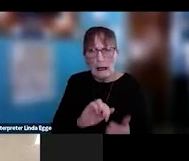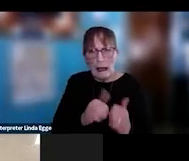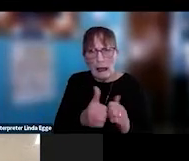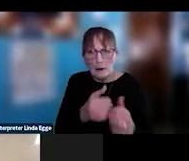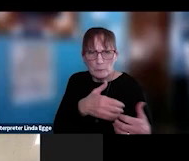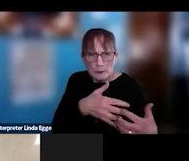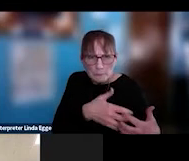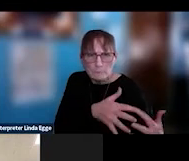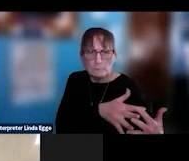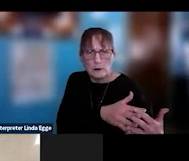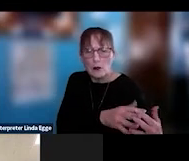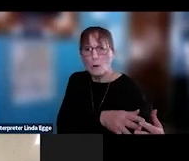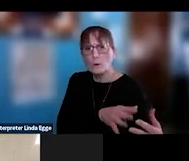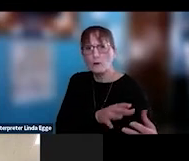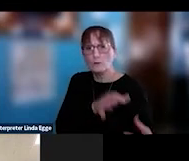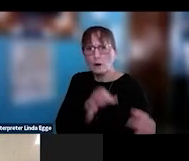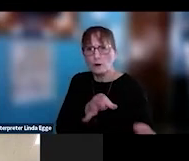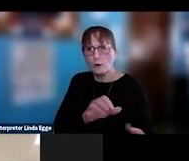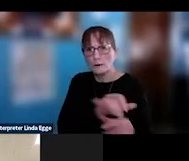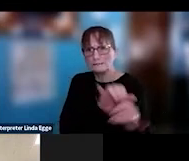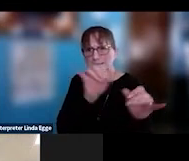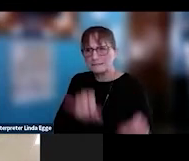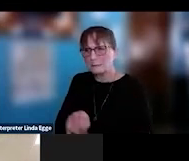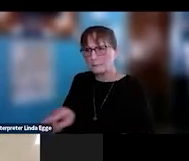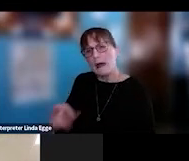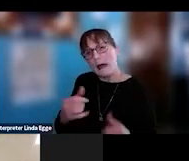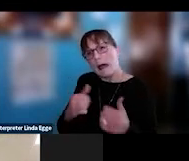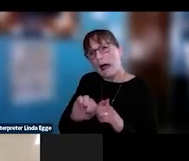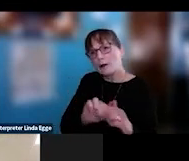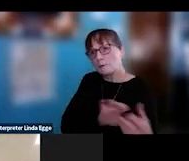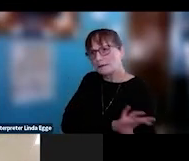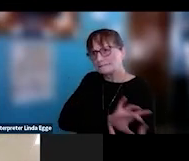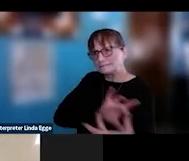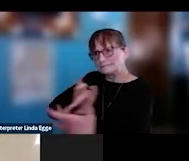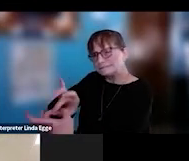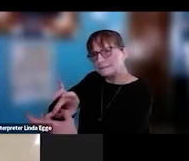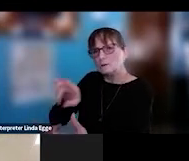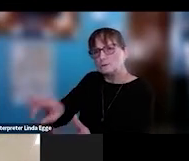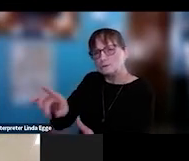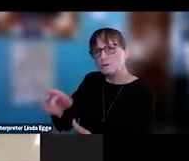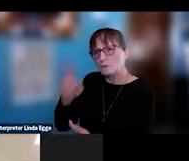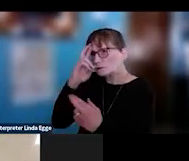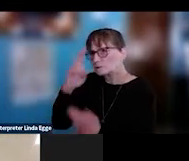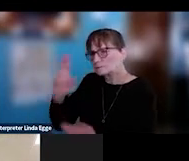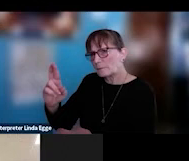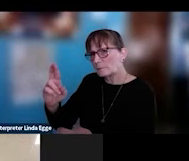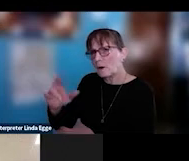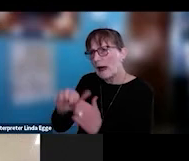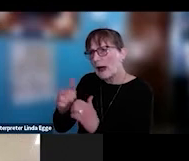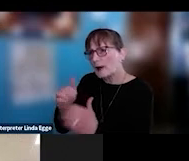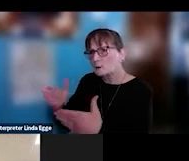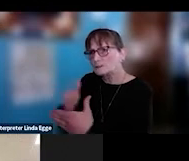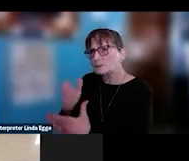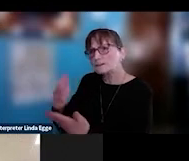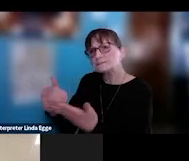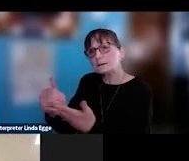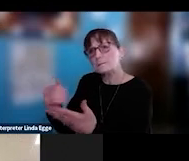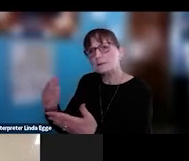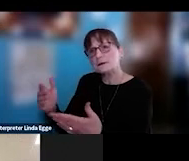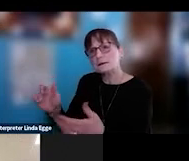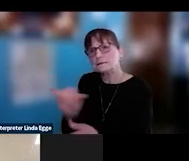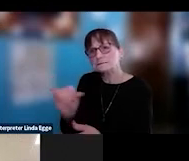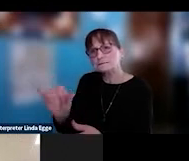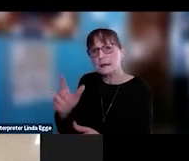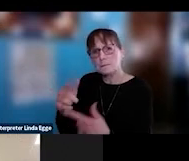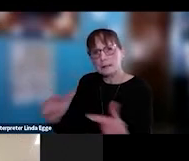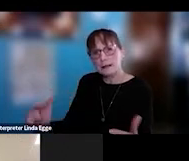engage with the court system? How do we do it in a respectful manner? How do we share some of the same language? Because we certainly share some of the